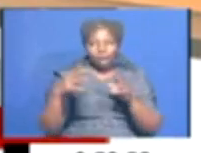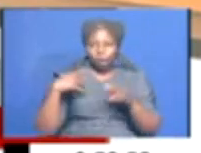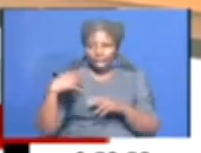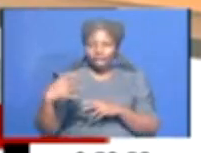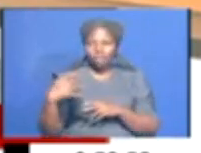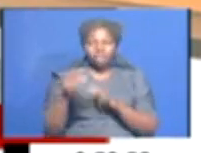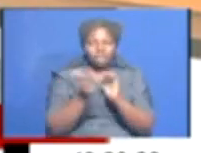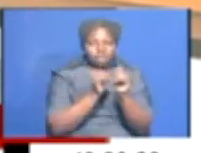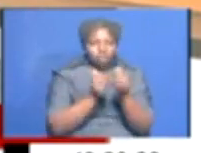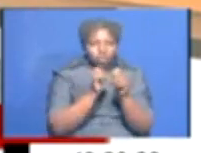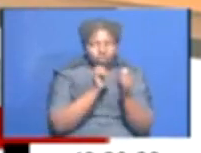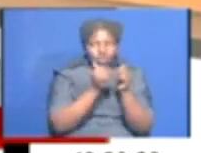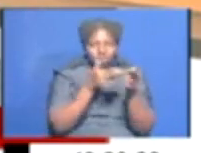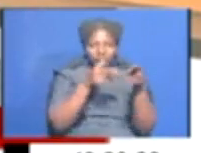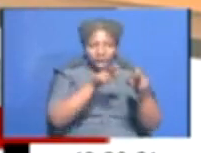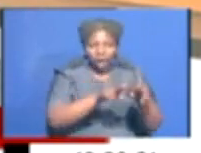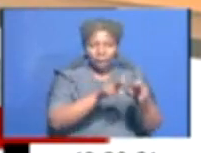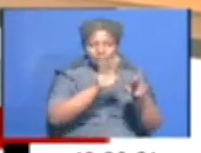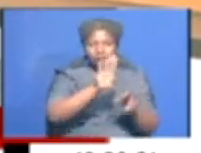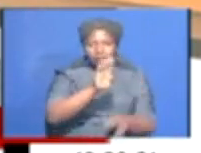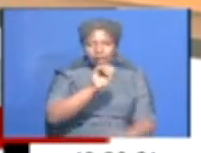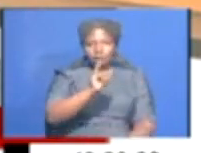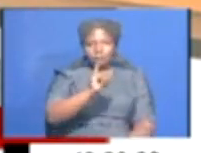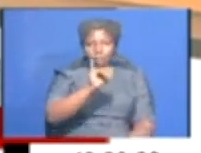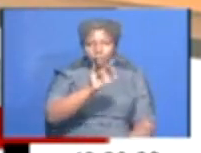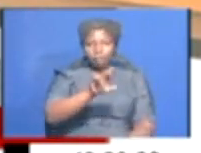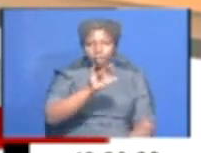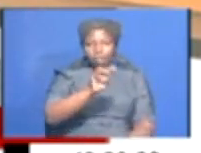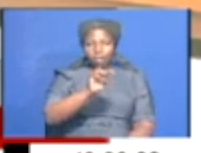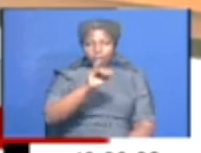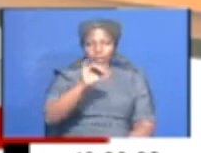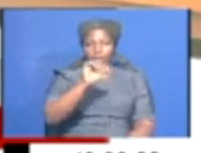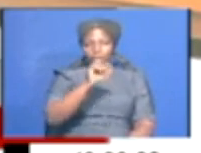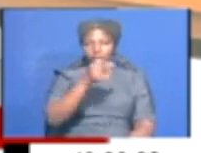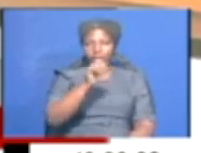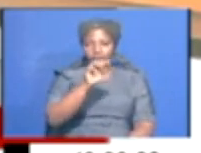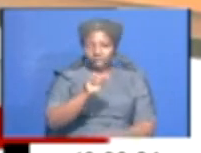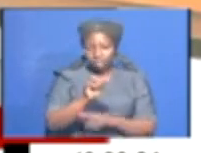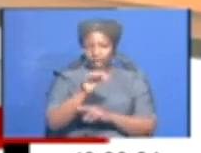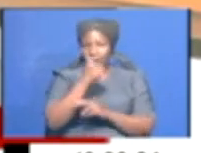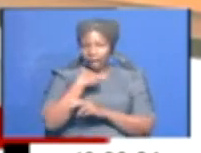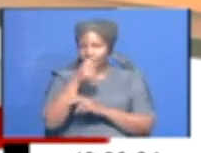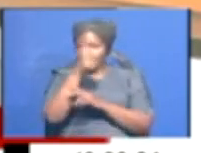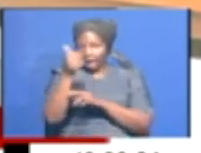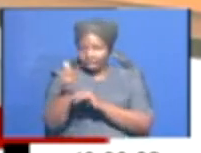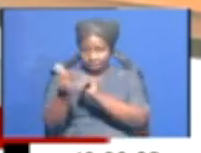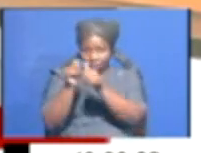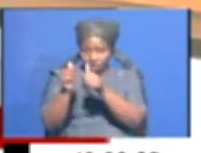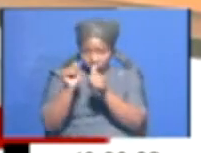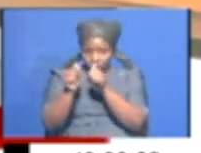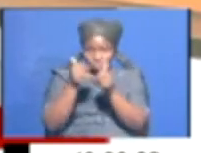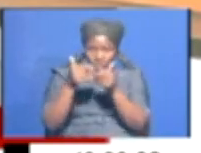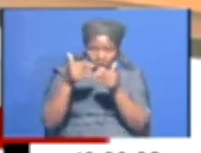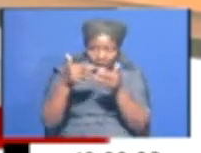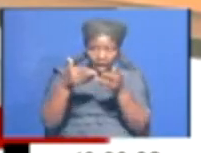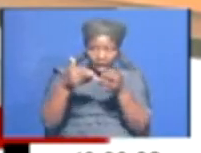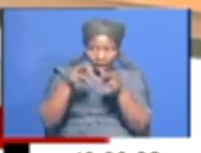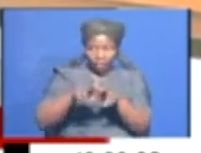Birmingham. Our second conversation is about a Sports Kenya Summit that will be taking place at the end of this month. And we have got Nehemiah Rugiri, who